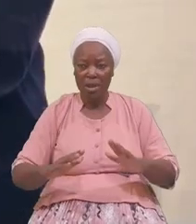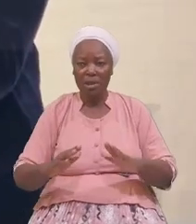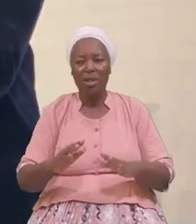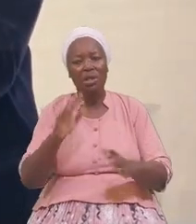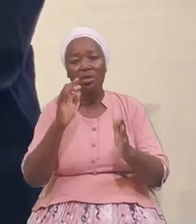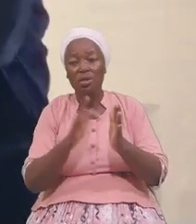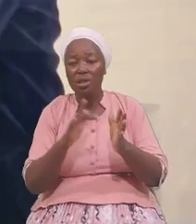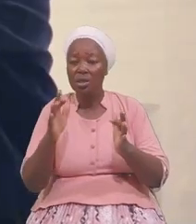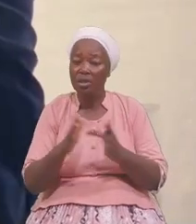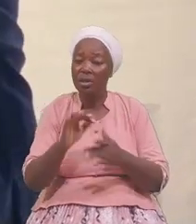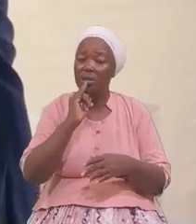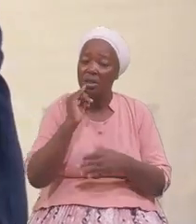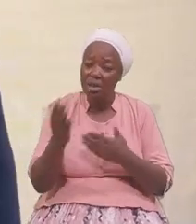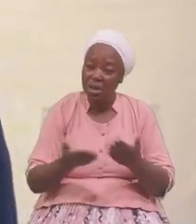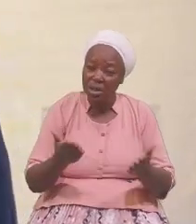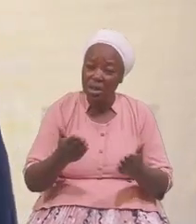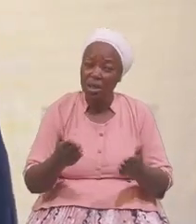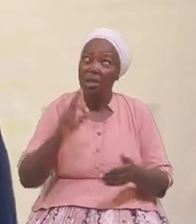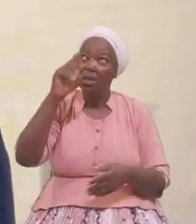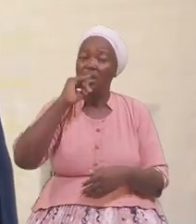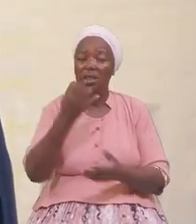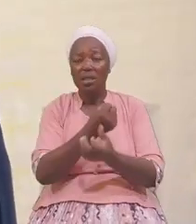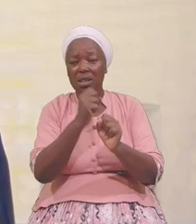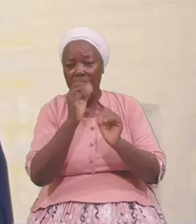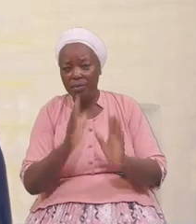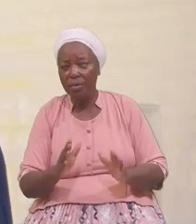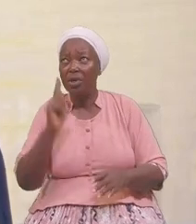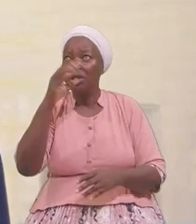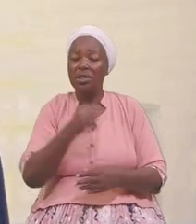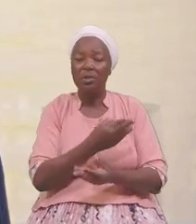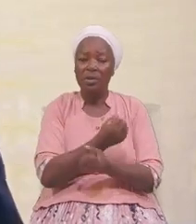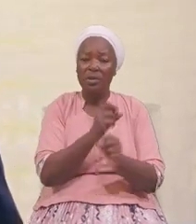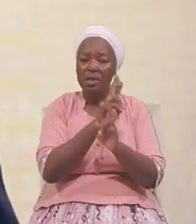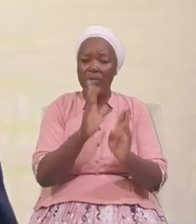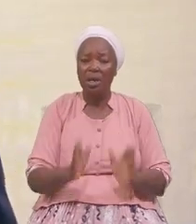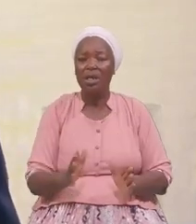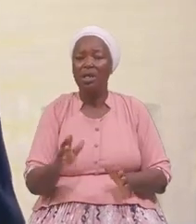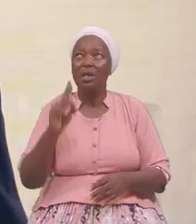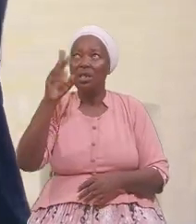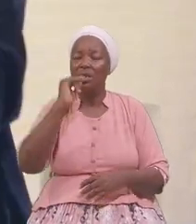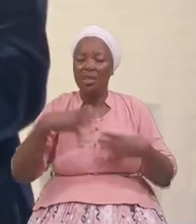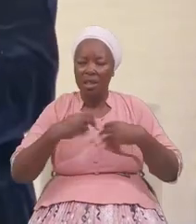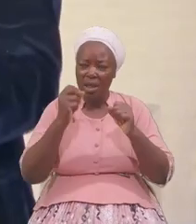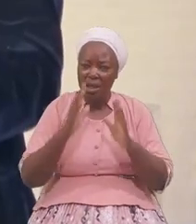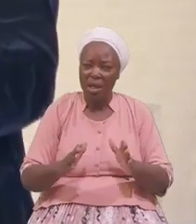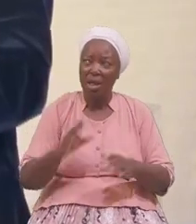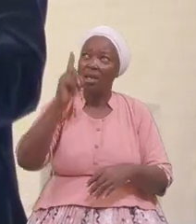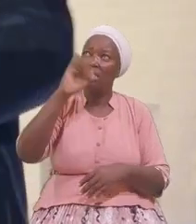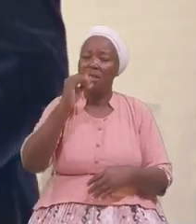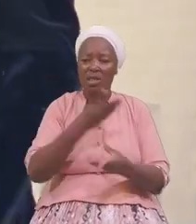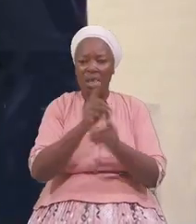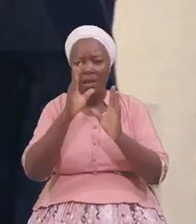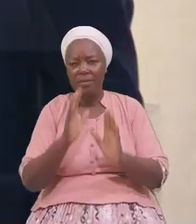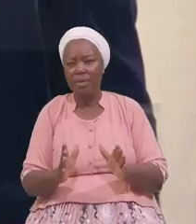is here. He is Savior. He is Redeemer. He is Healer. He is